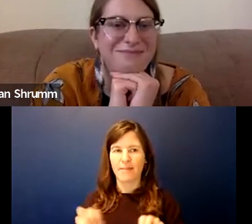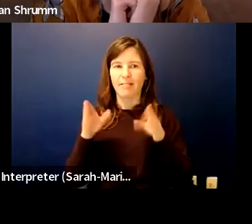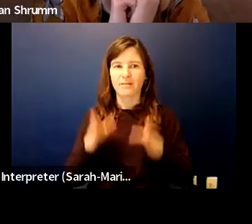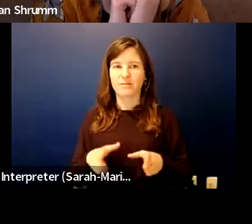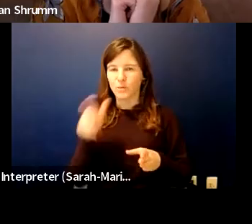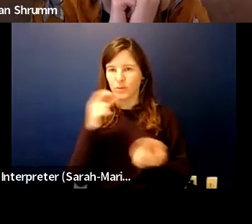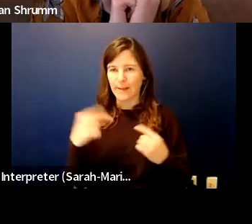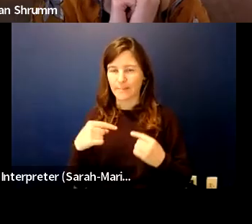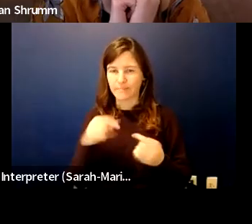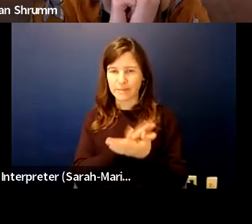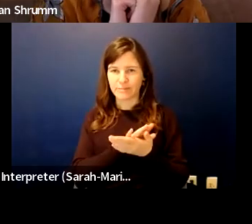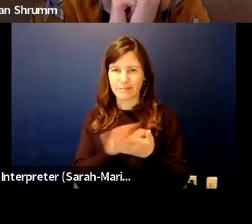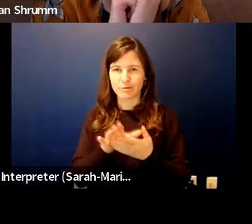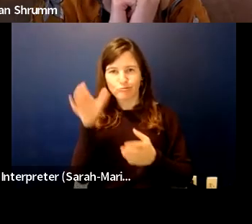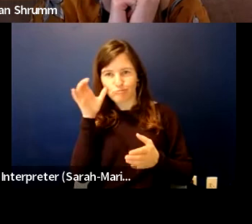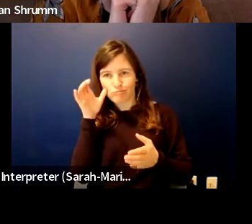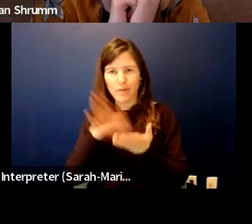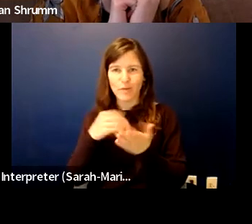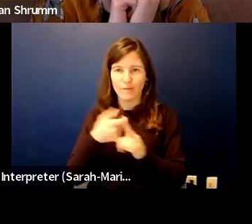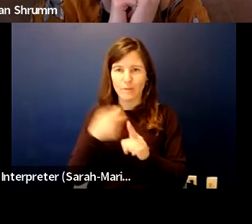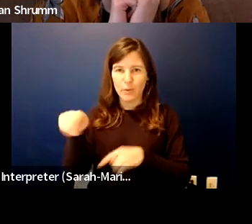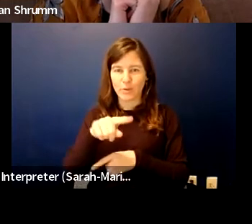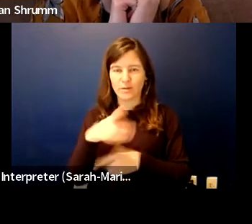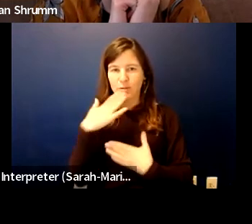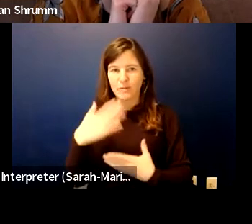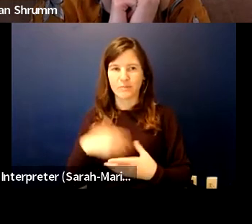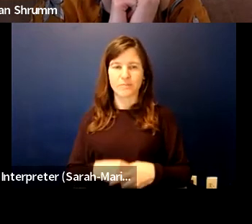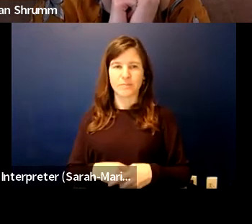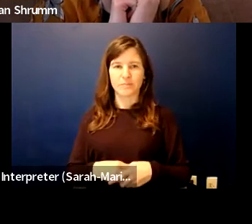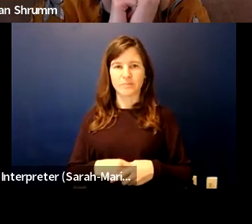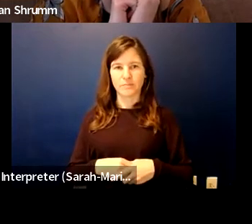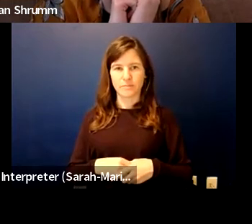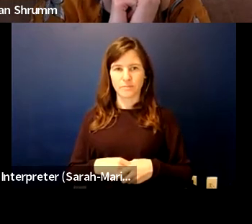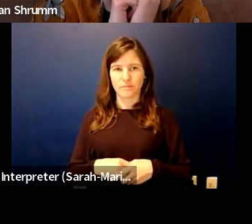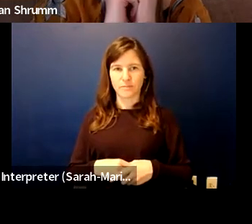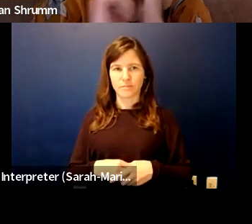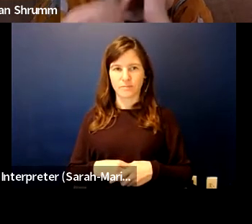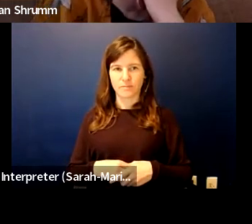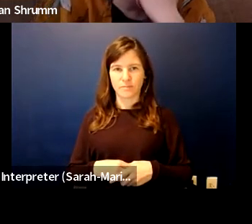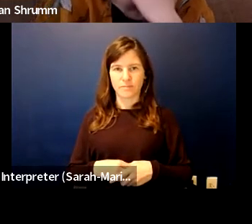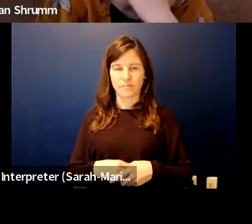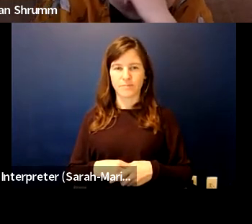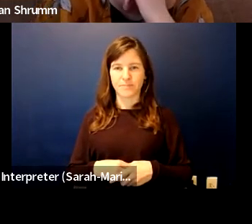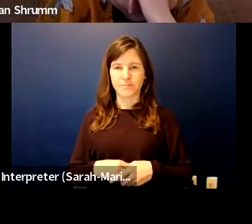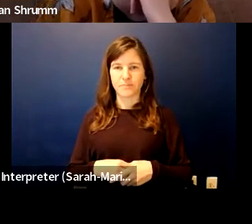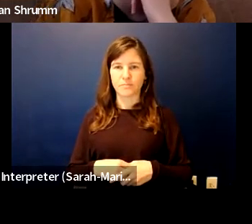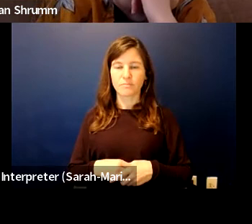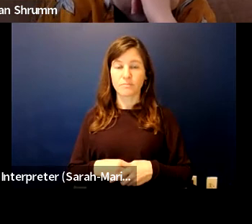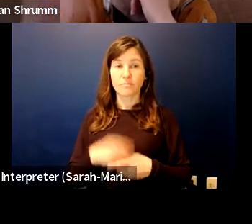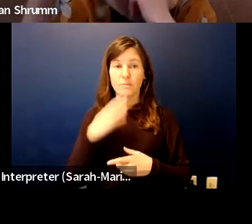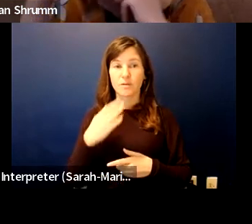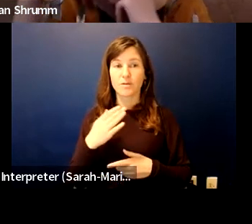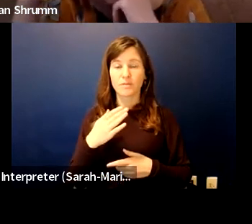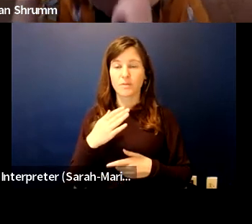to listen to you and learn from you. Appreciate it. Thanks. Okay, thank